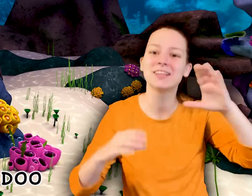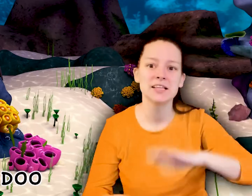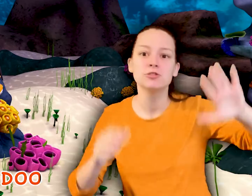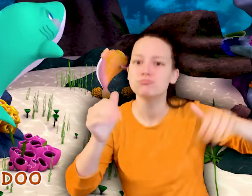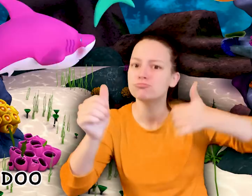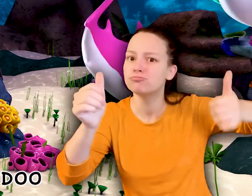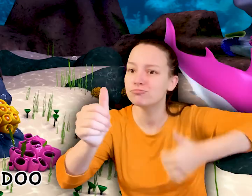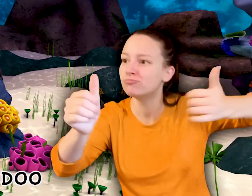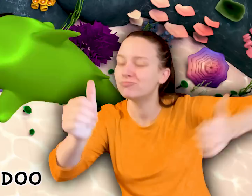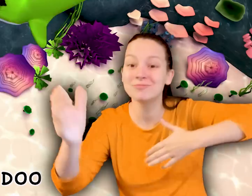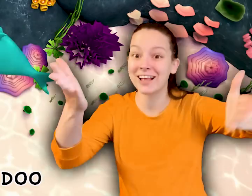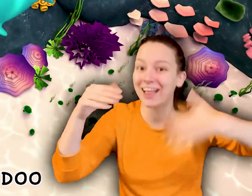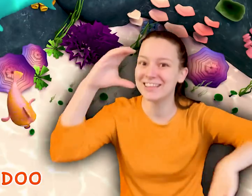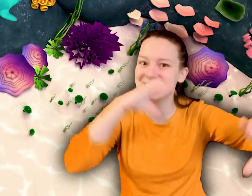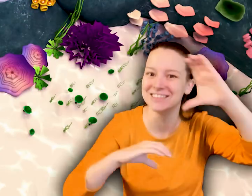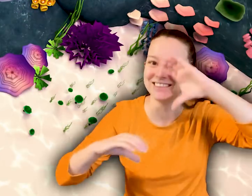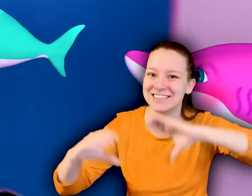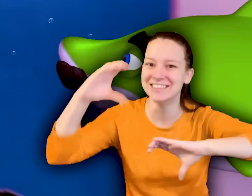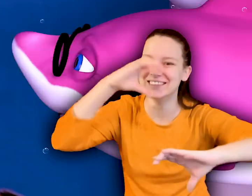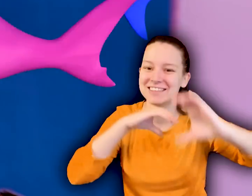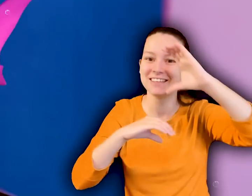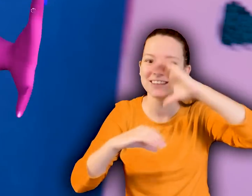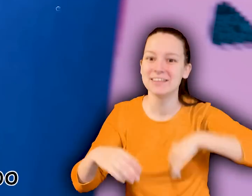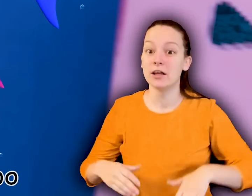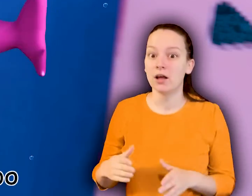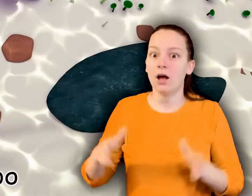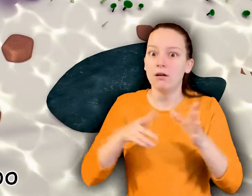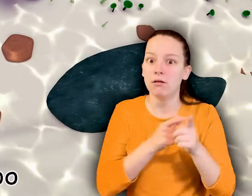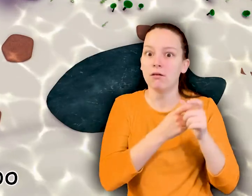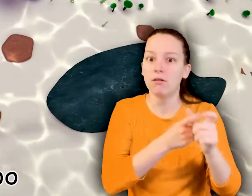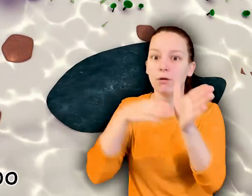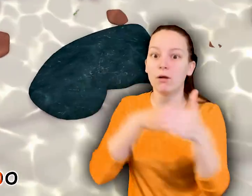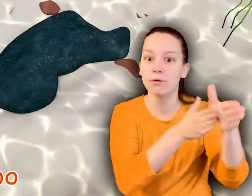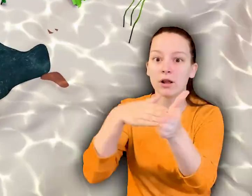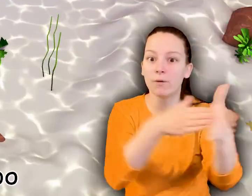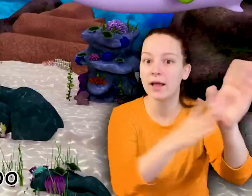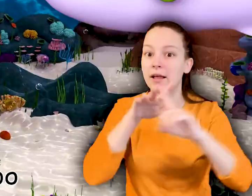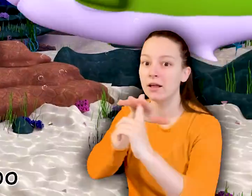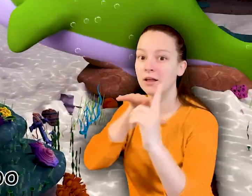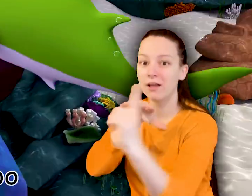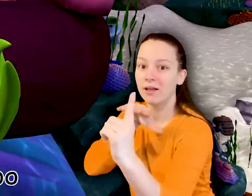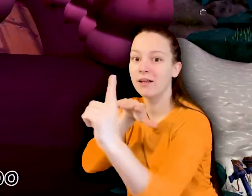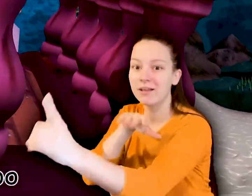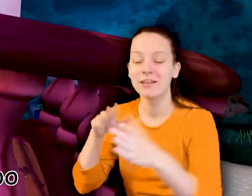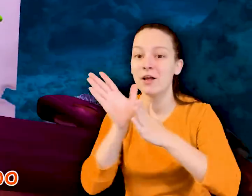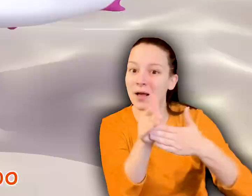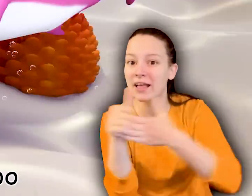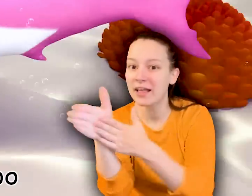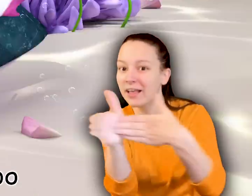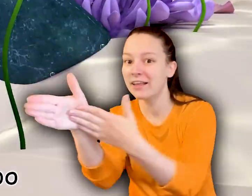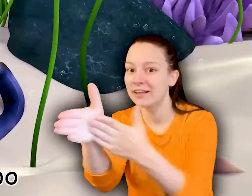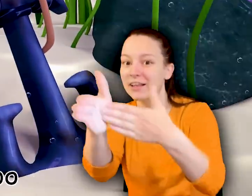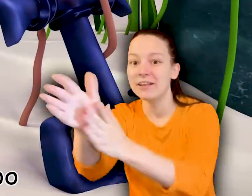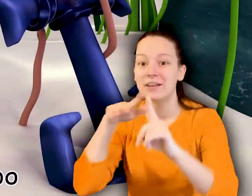hunt Let's Go Hunt Let's Go Hunt run away run away do